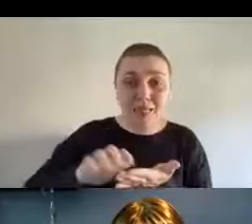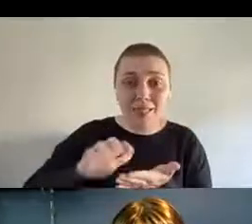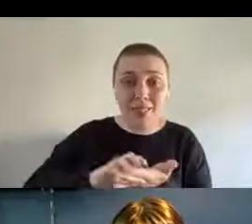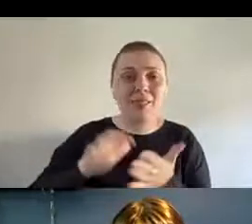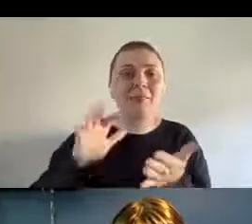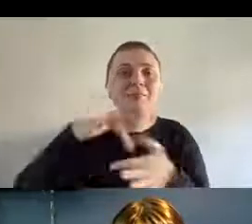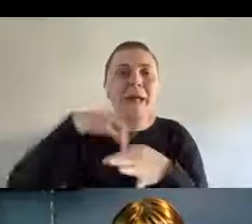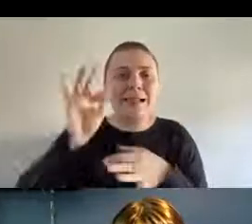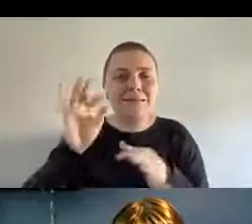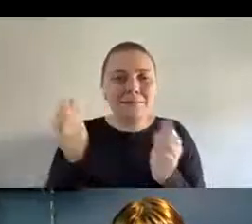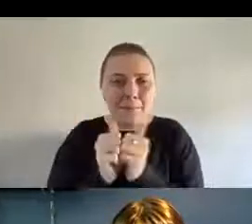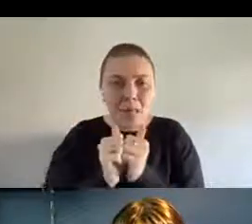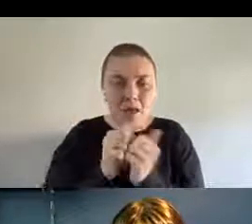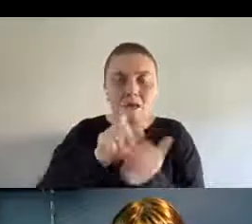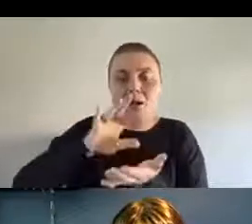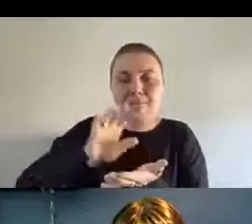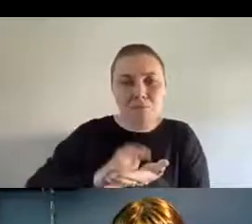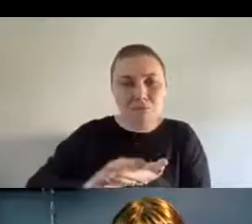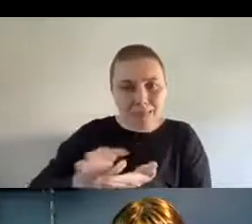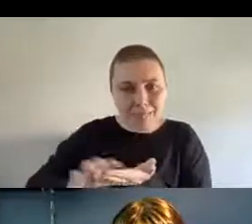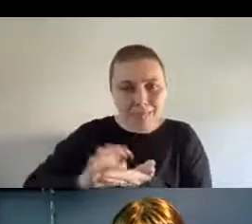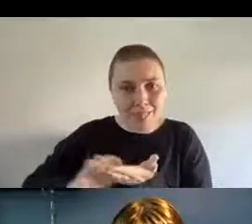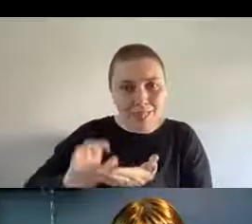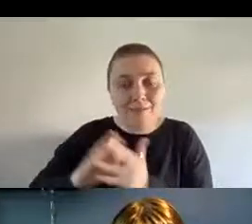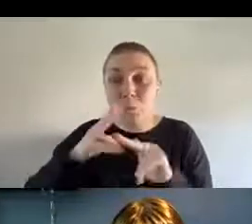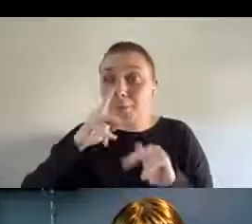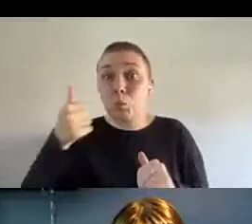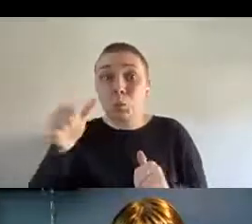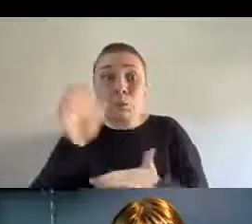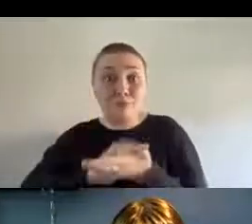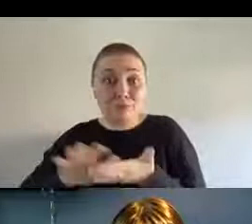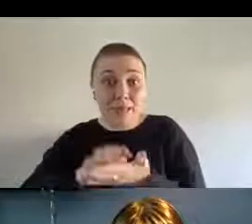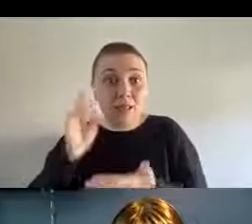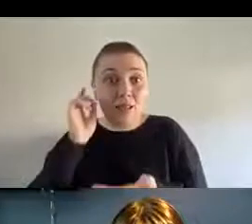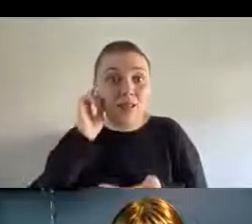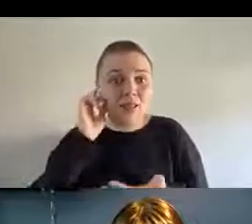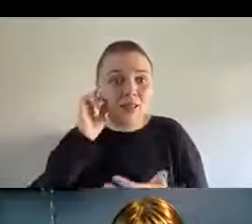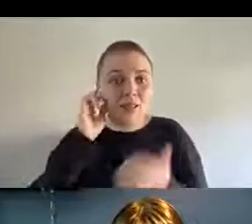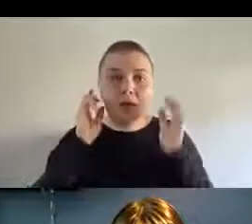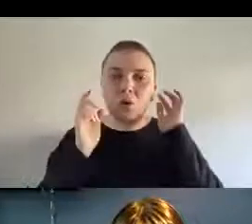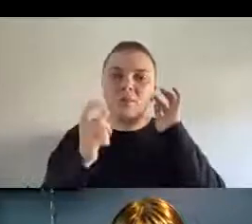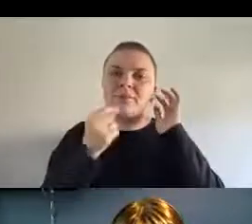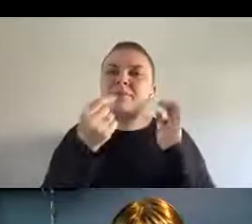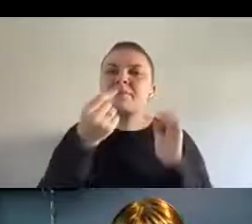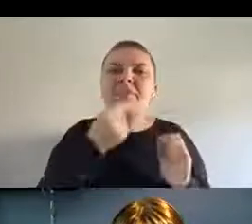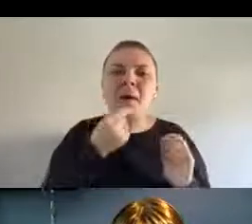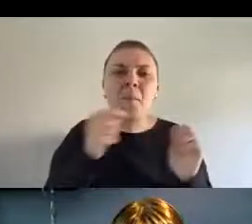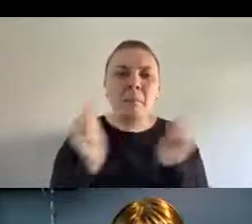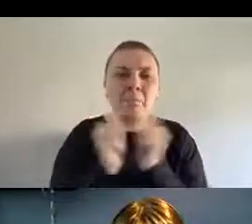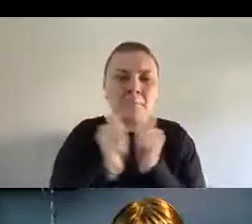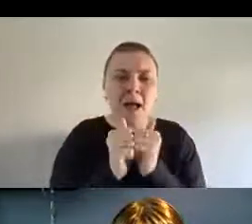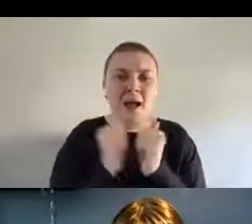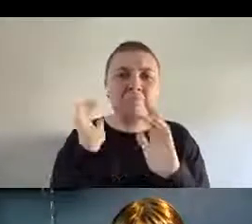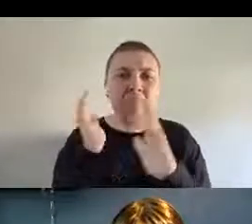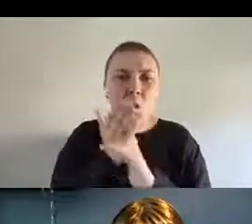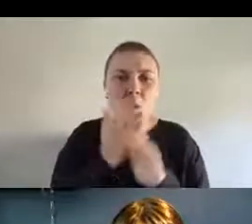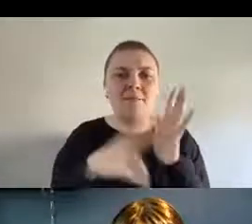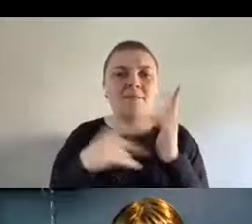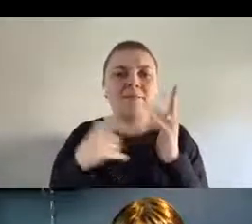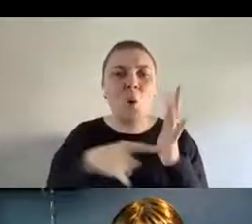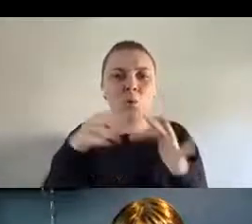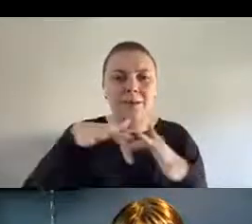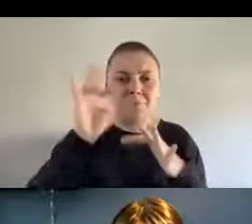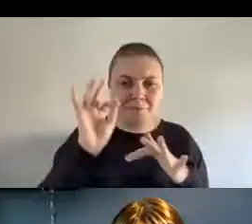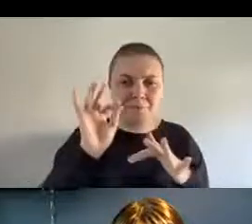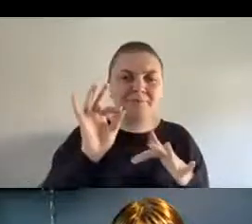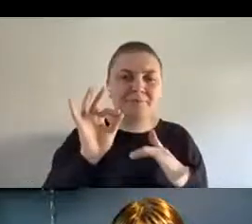who use Braille and who find the pencil and paper postal vote type ballot papers a